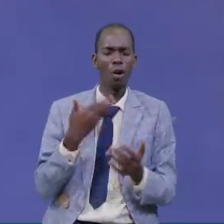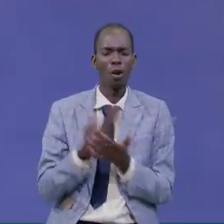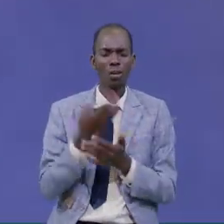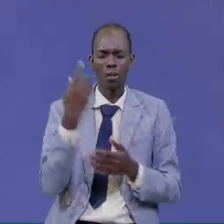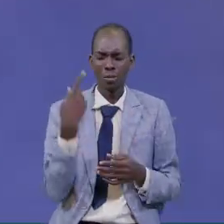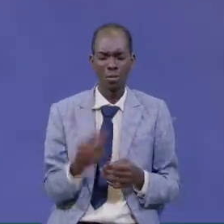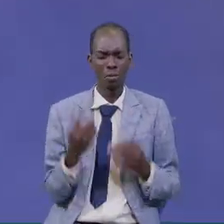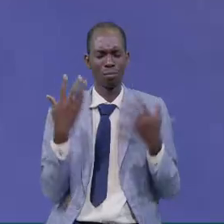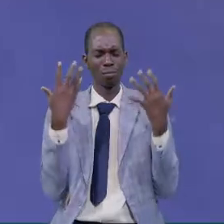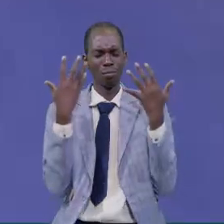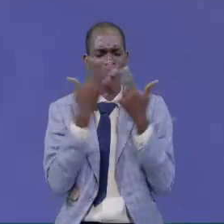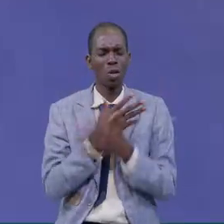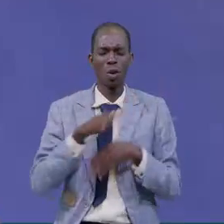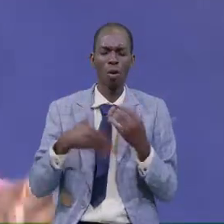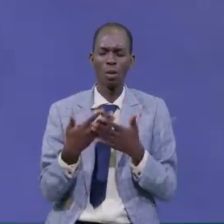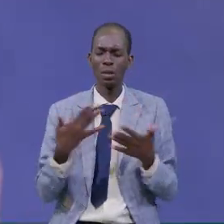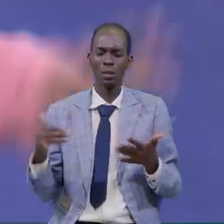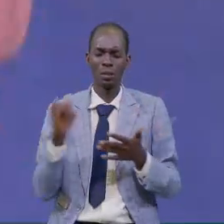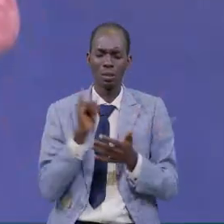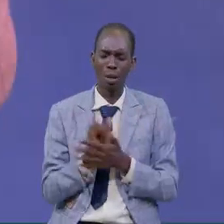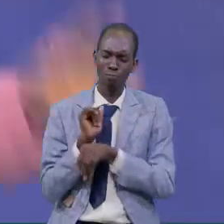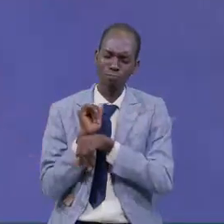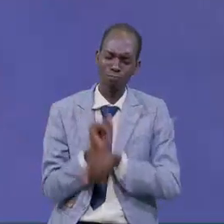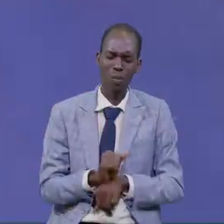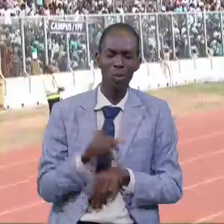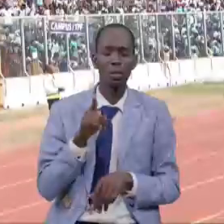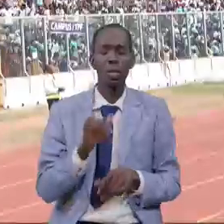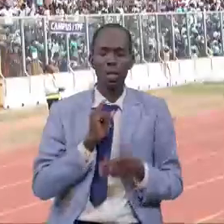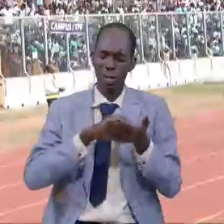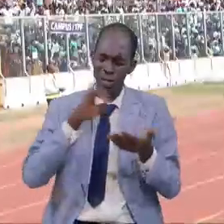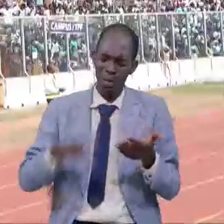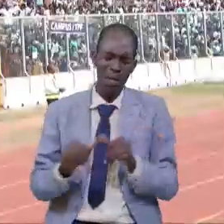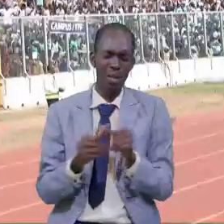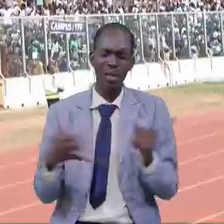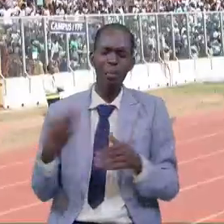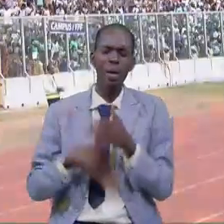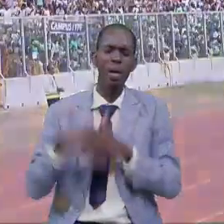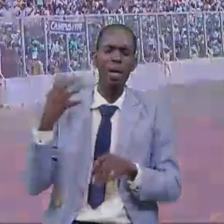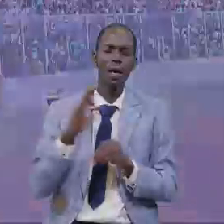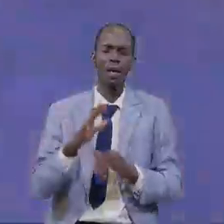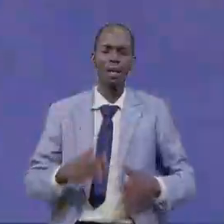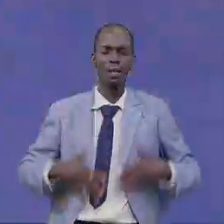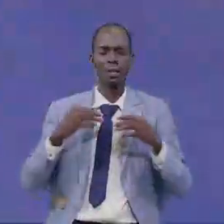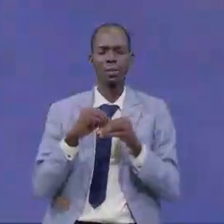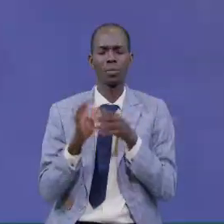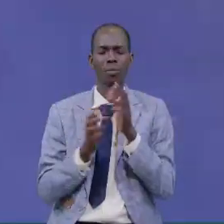all the sin that bogged you down, I remove everything from your life. You're